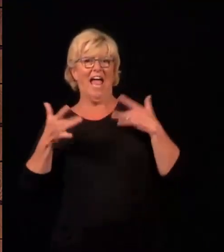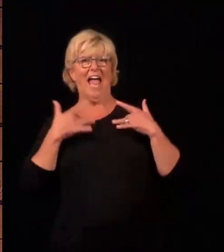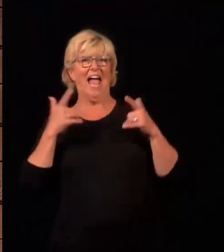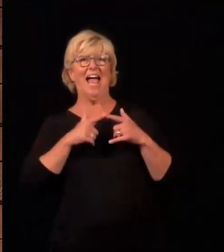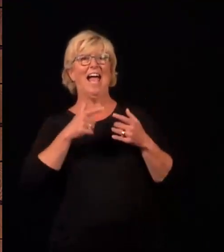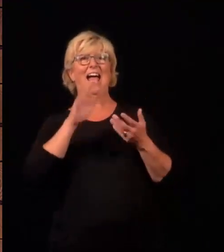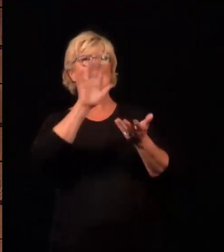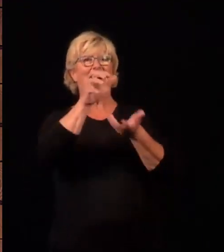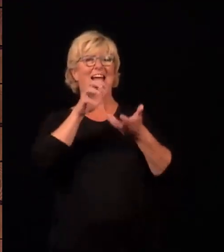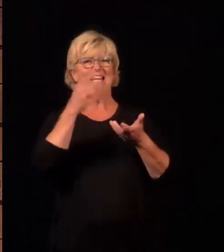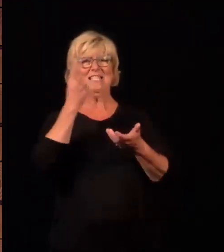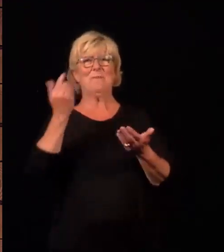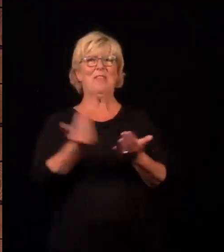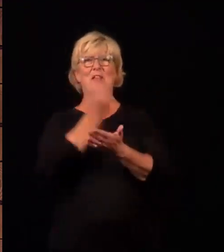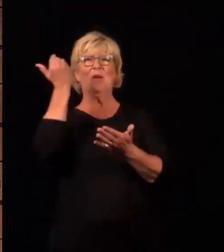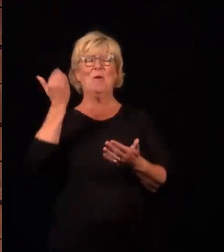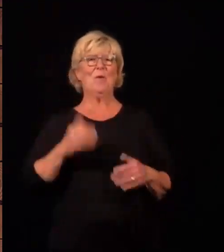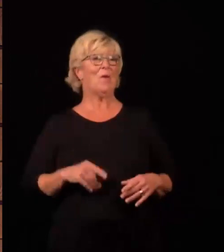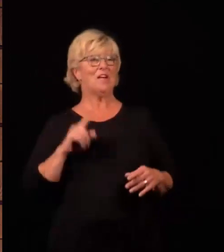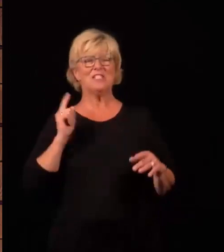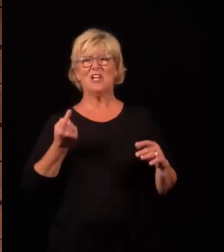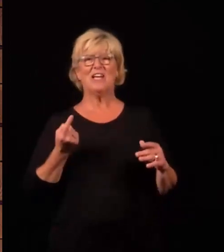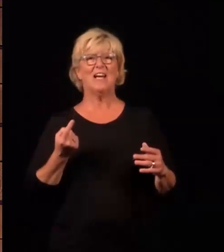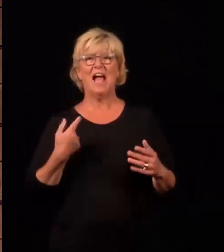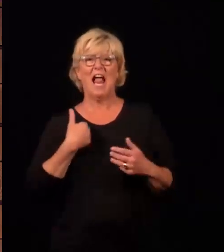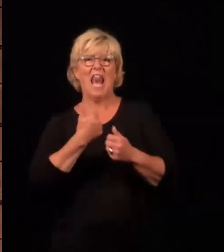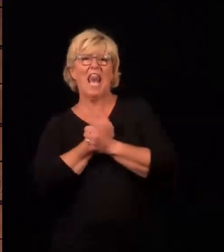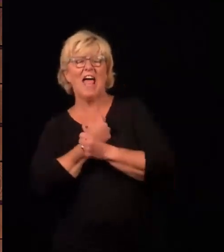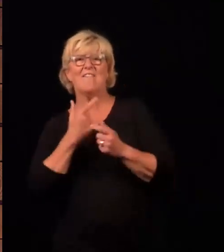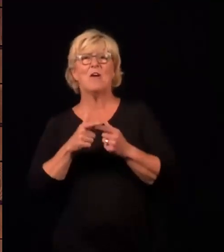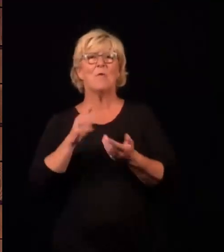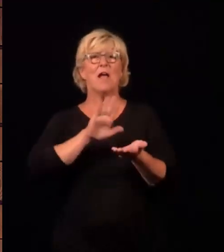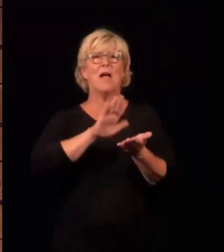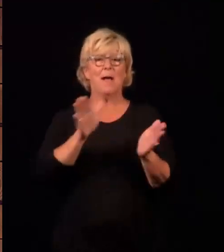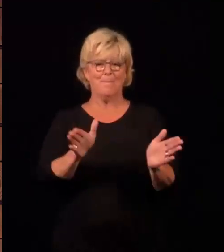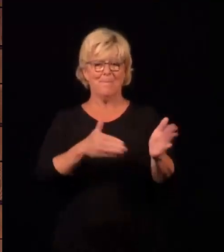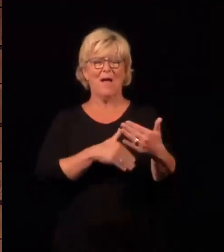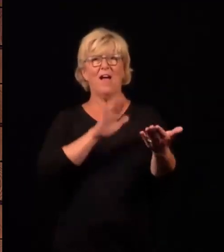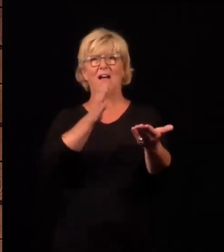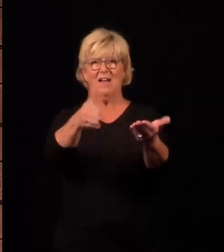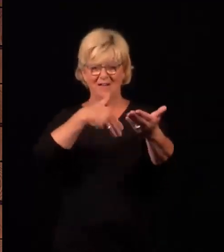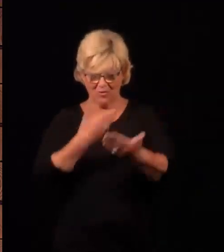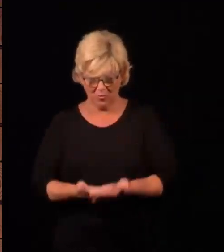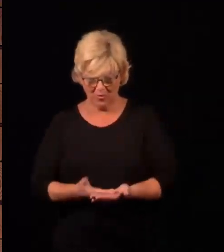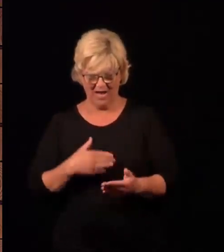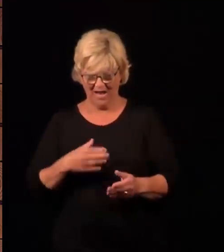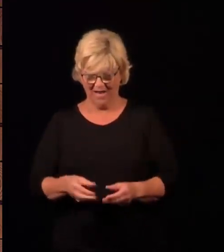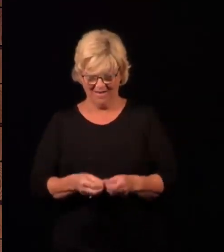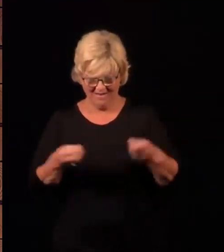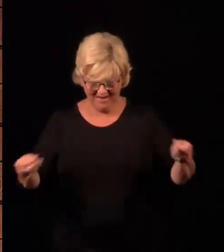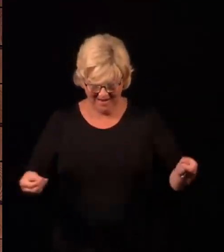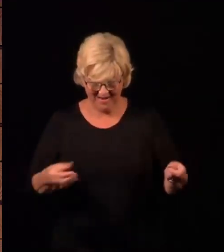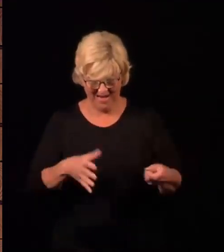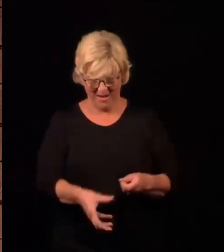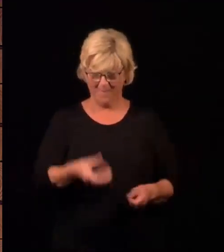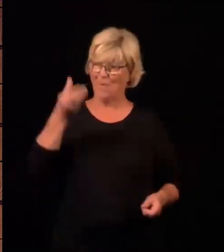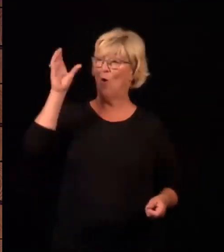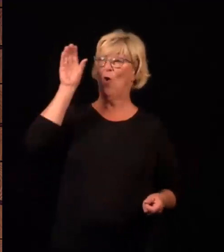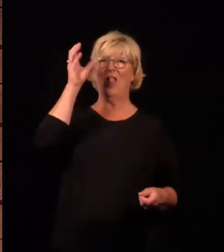getting something new that I'm after? Is it just that I love it when the box arrives and I'm able to open it up and pull whatever it is